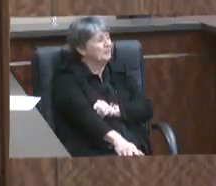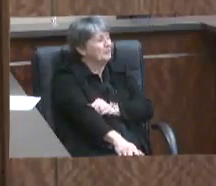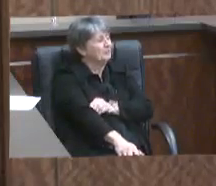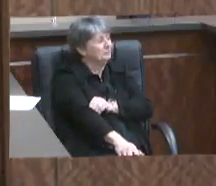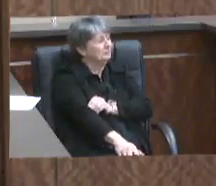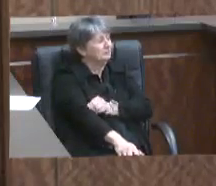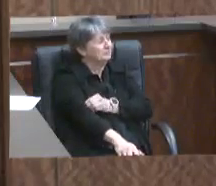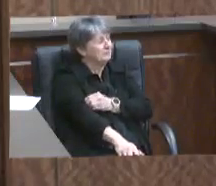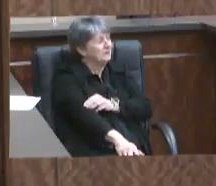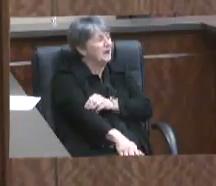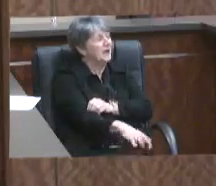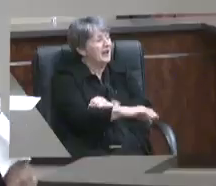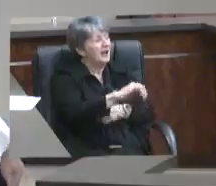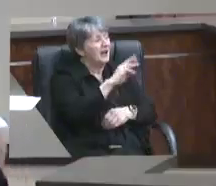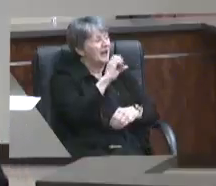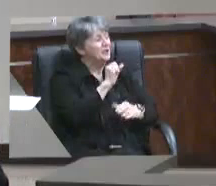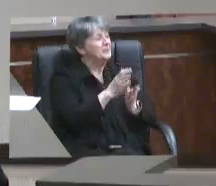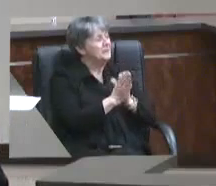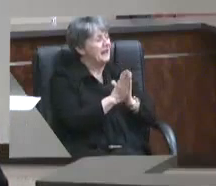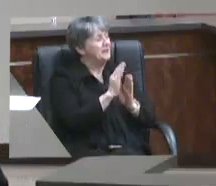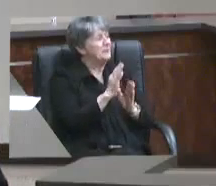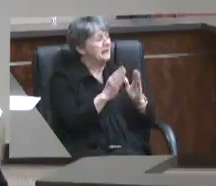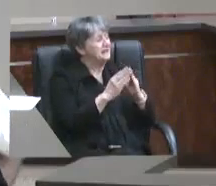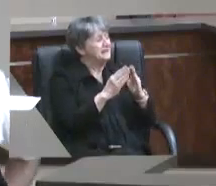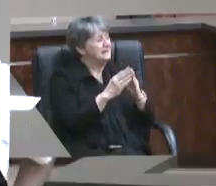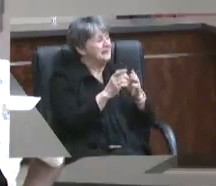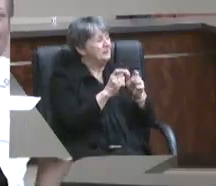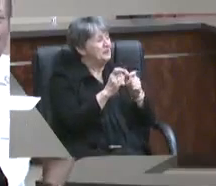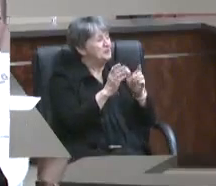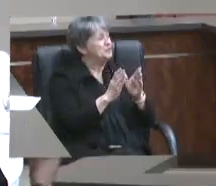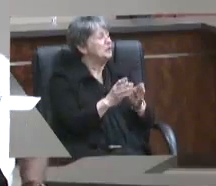administrator to come on up, Your Honor.